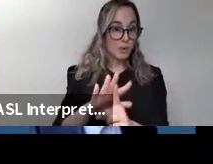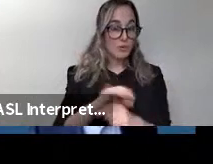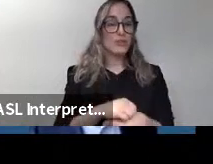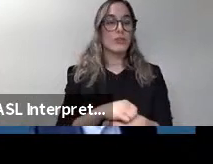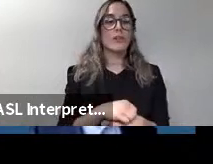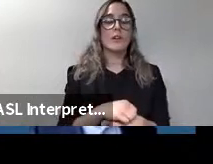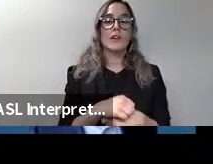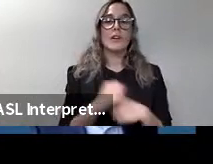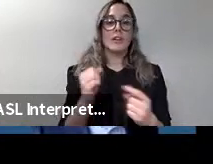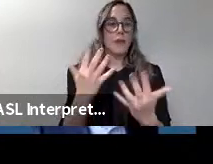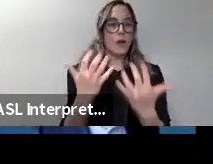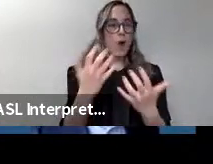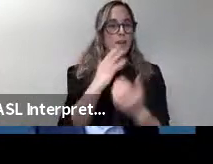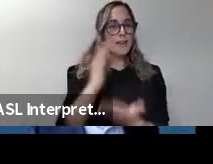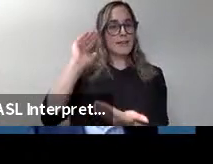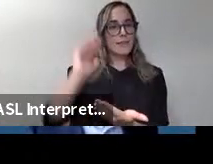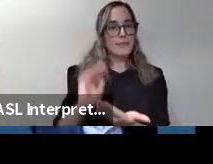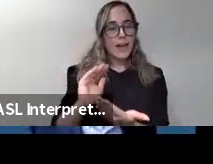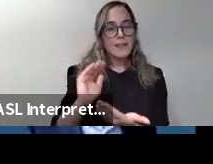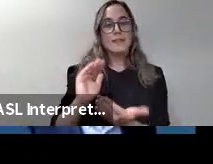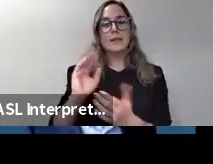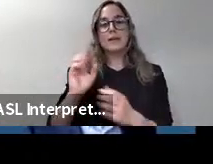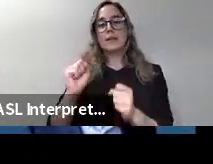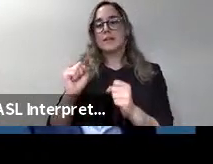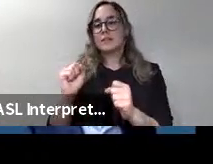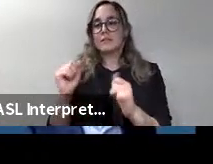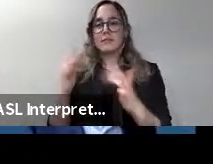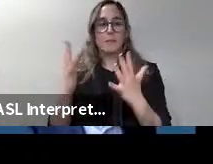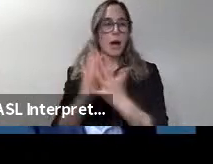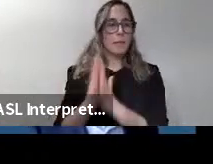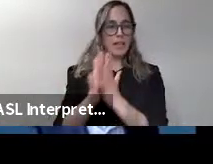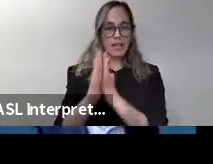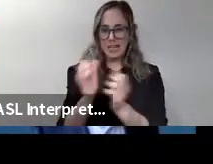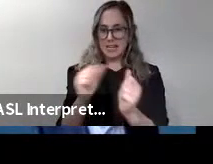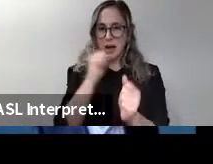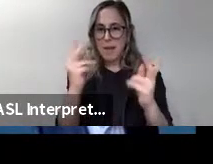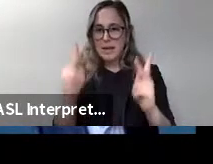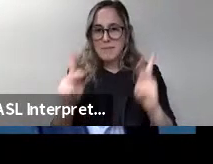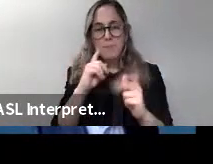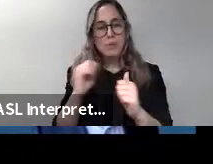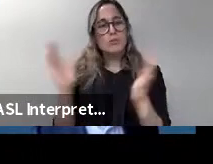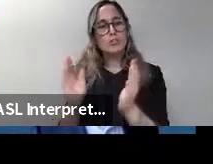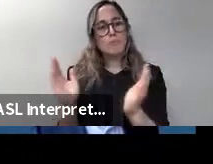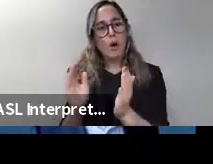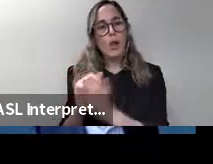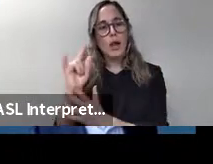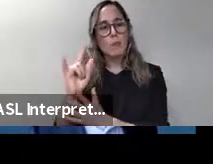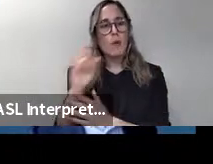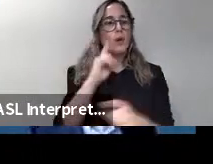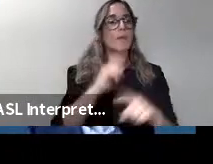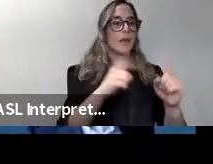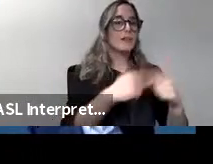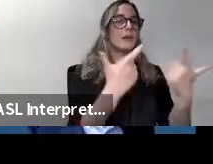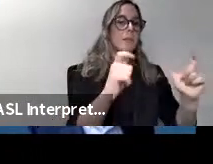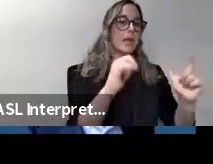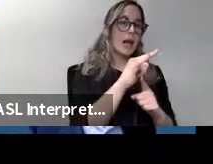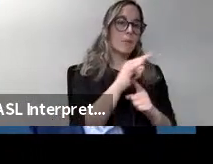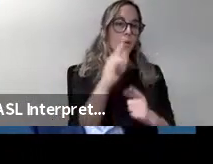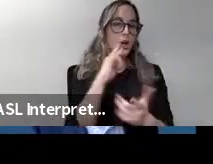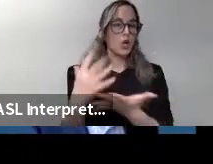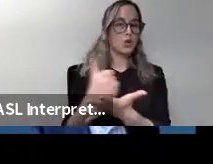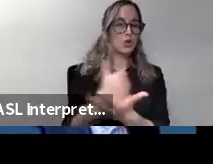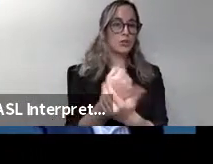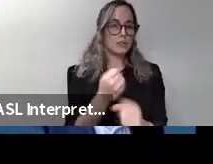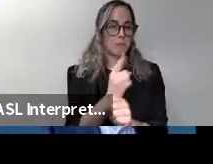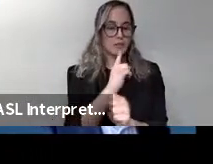smaller, less busy airports, as well as the larger, busier ones. Thus, the fourth balancing factor was number of average daily flight